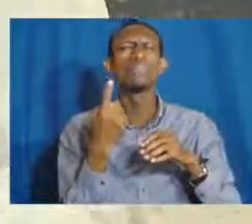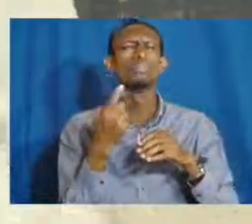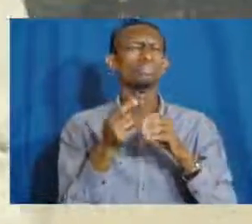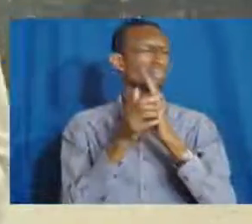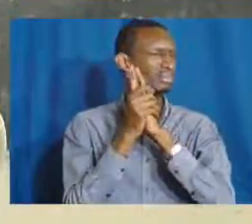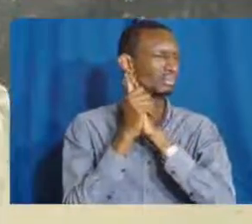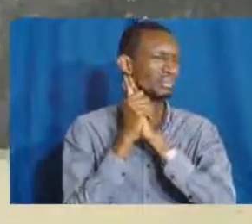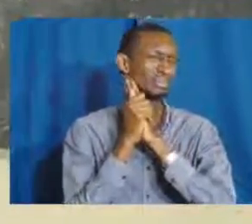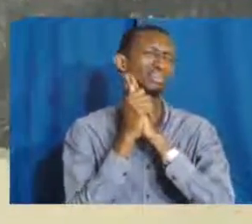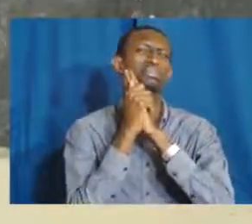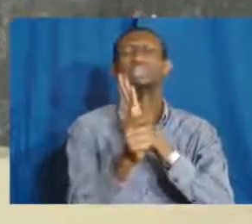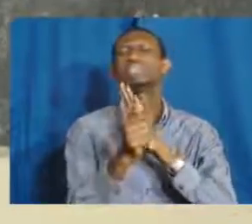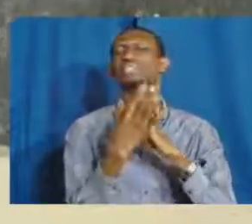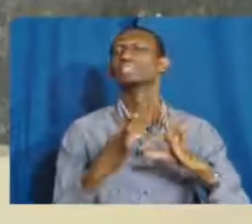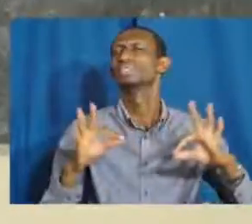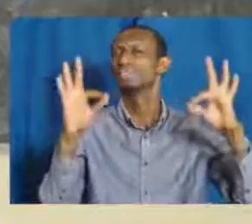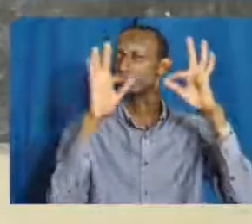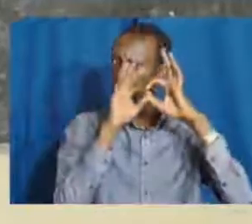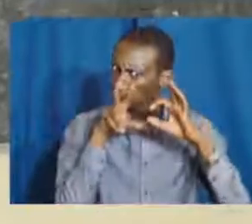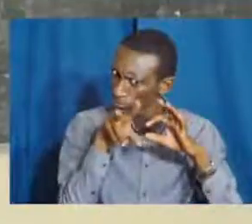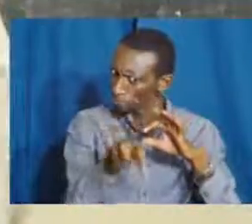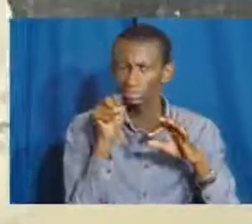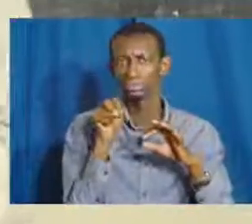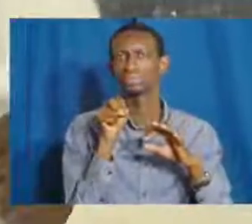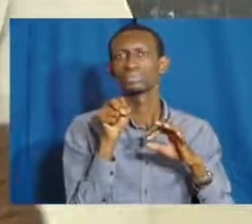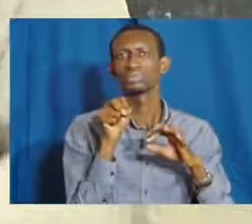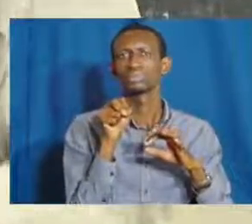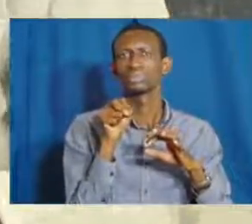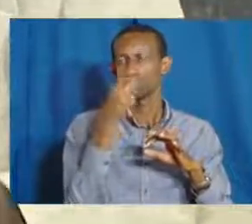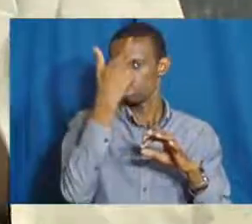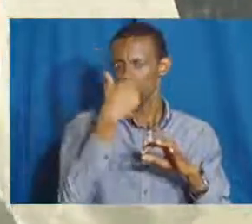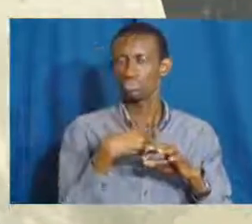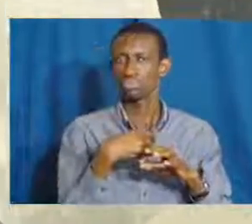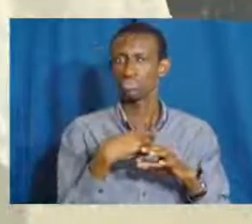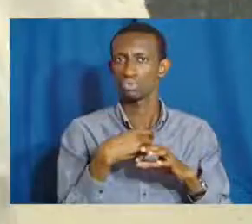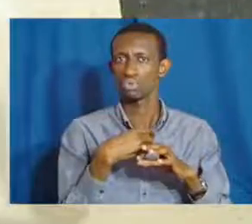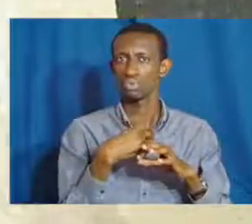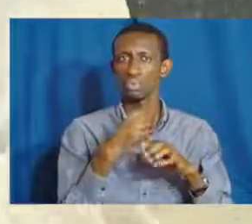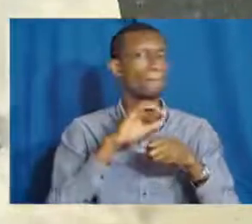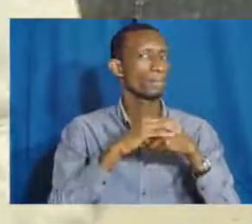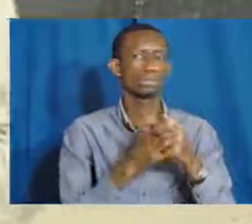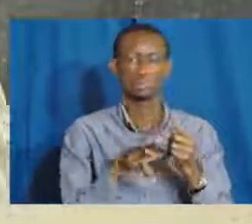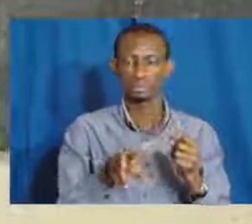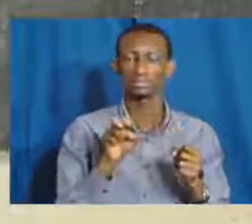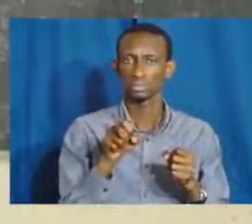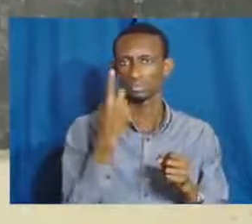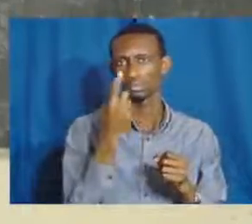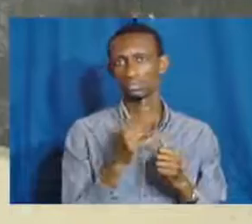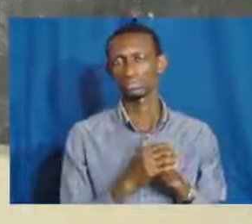most important discoveries that has ever been made by